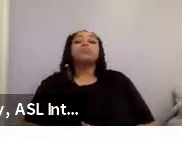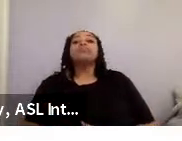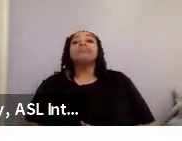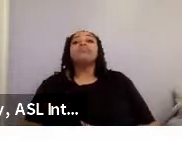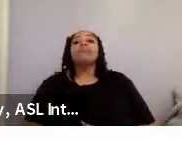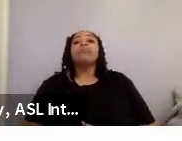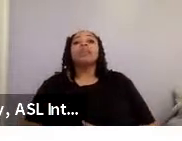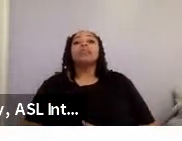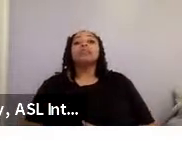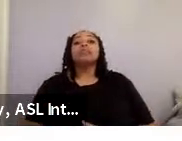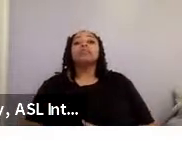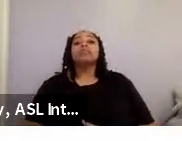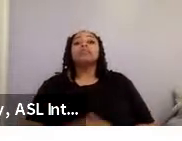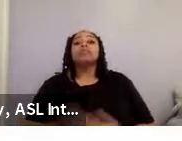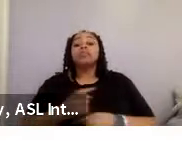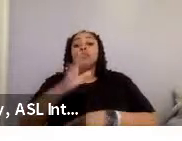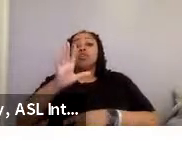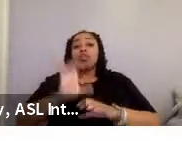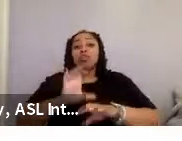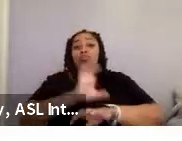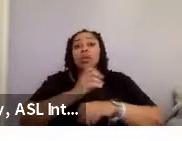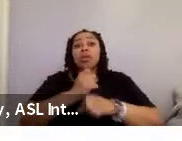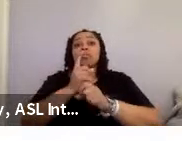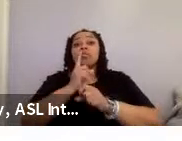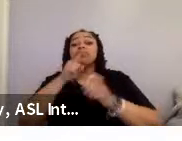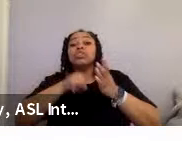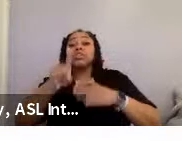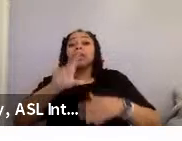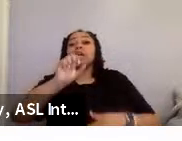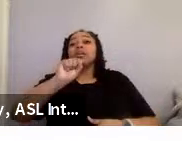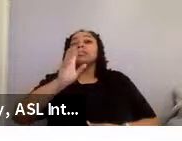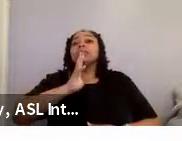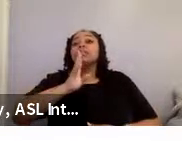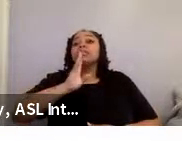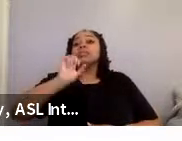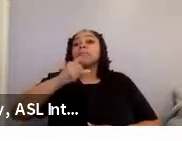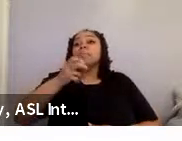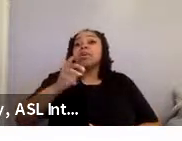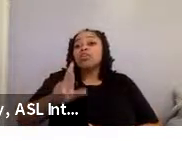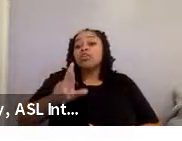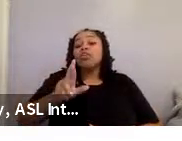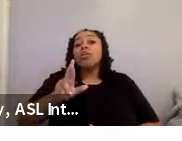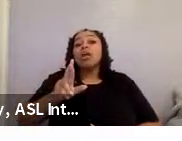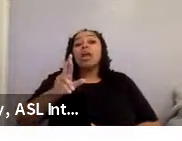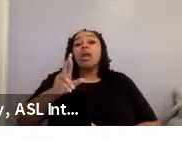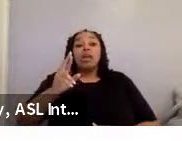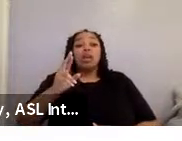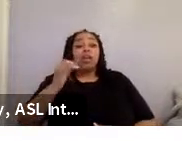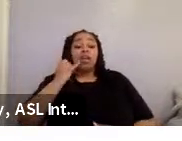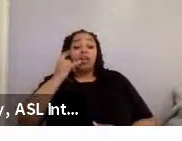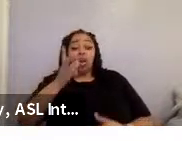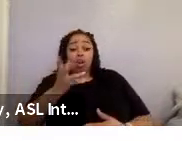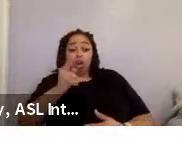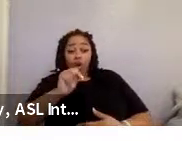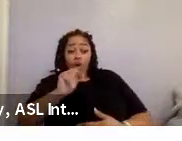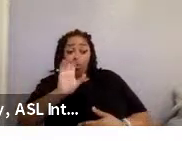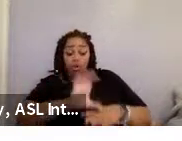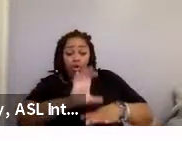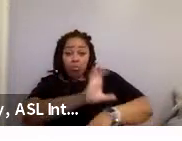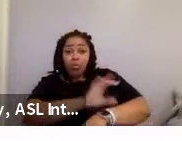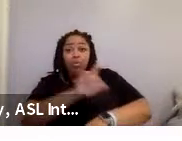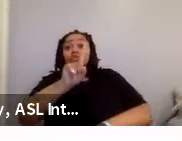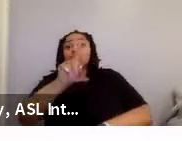Listen today and on your computer, make sure you've checked your speaker settings and such. Please note that in addition to your own computer settings,